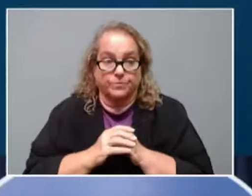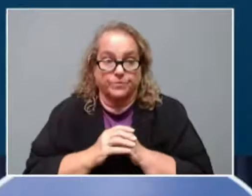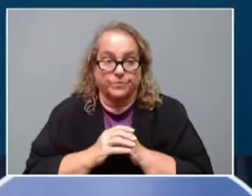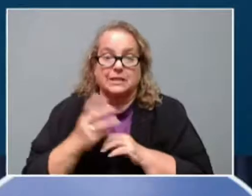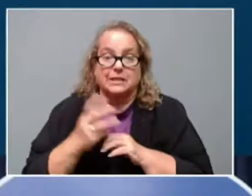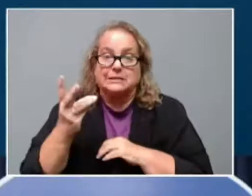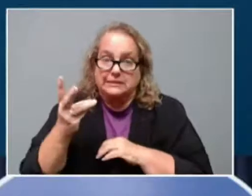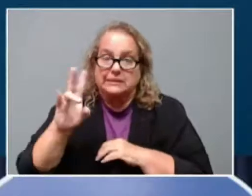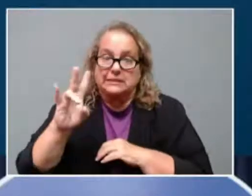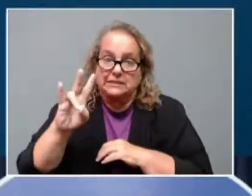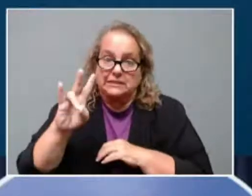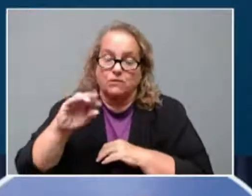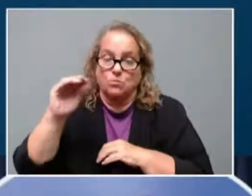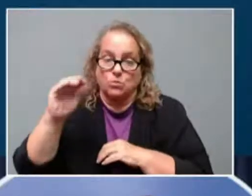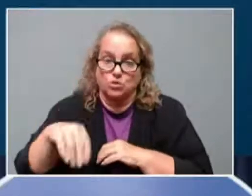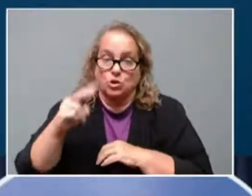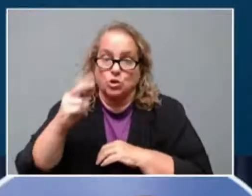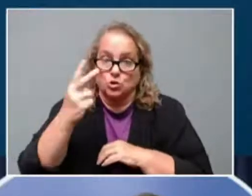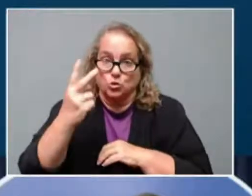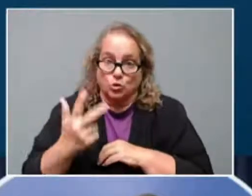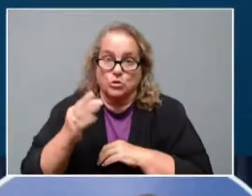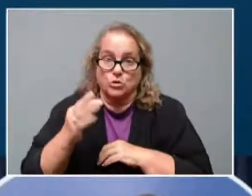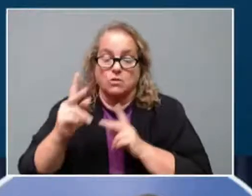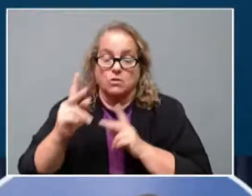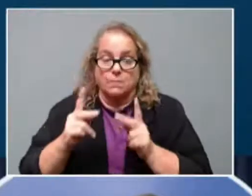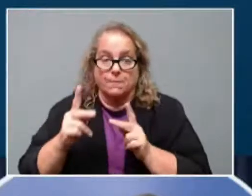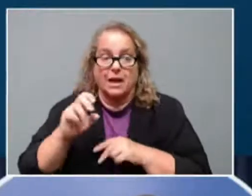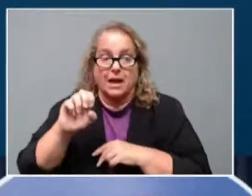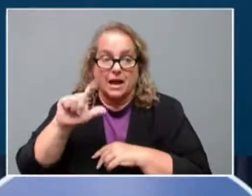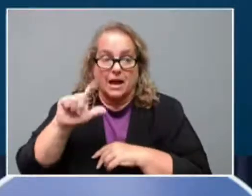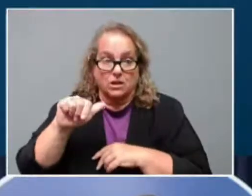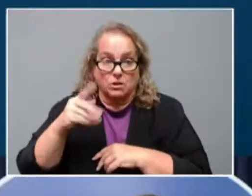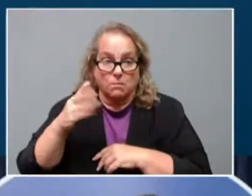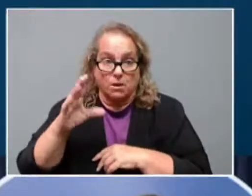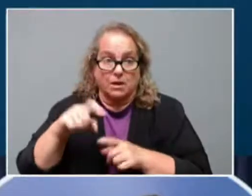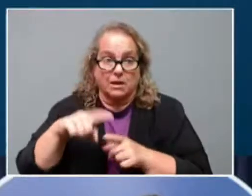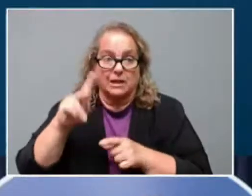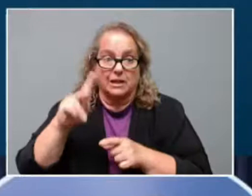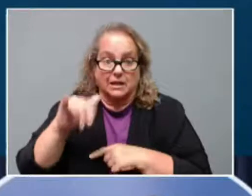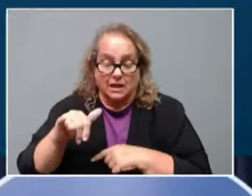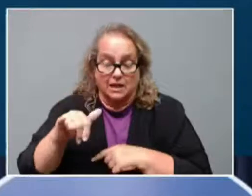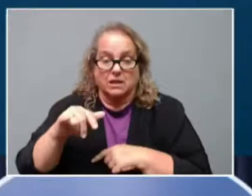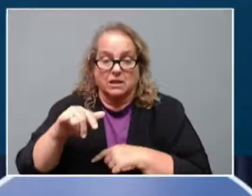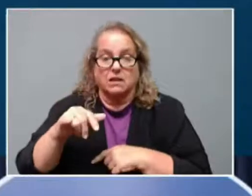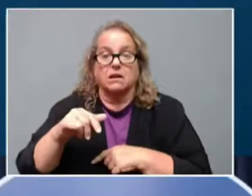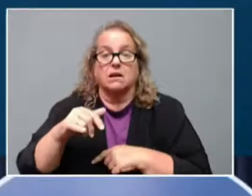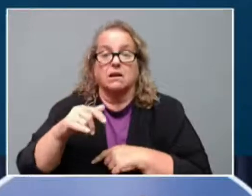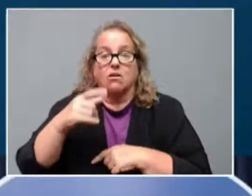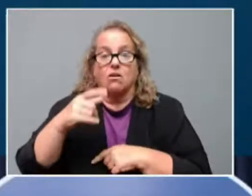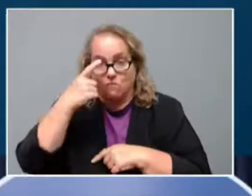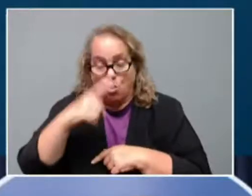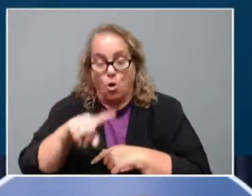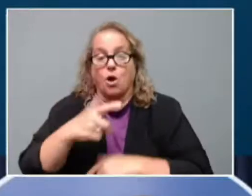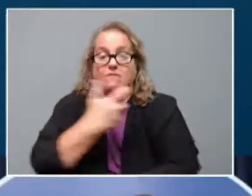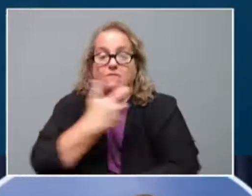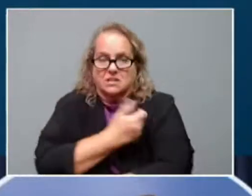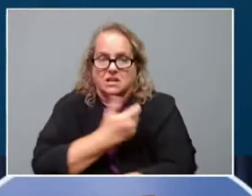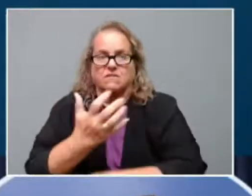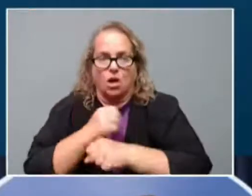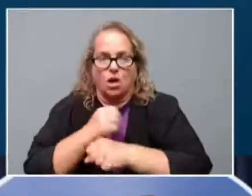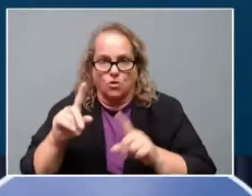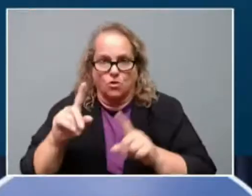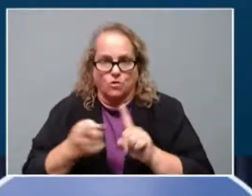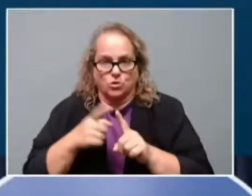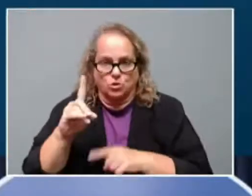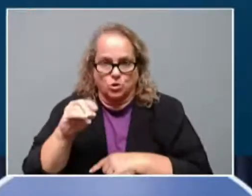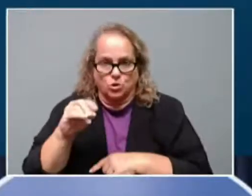over 2/3 of everybody eligible in Kentucky for a vaccine has gotten at least their first dose. We need to push this